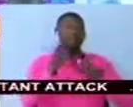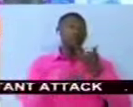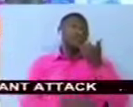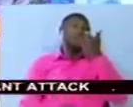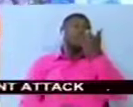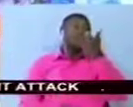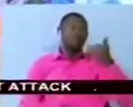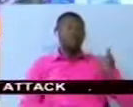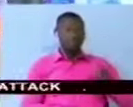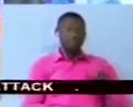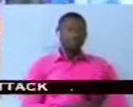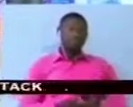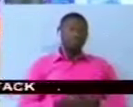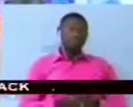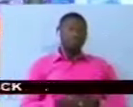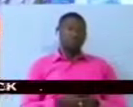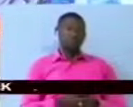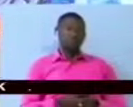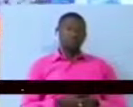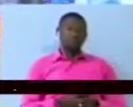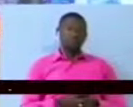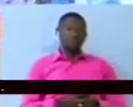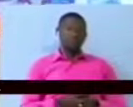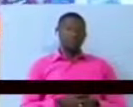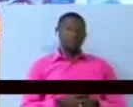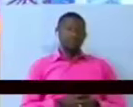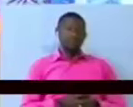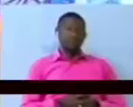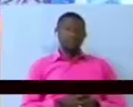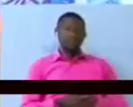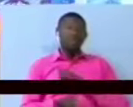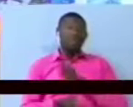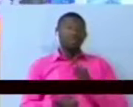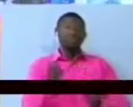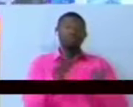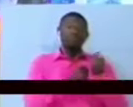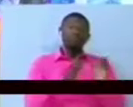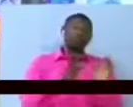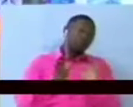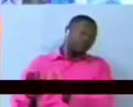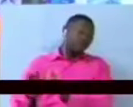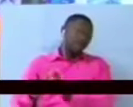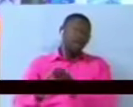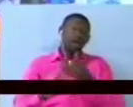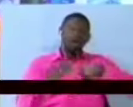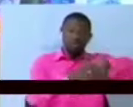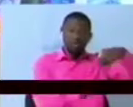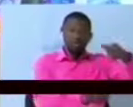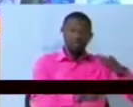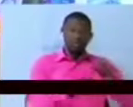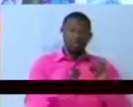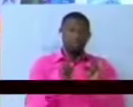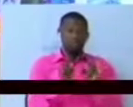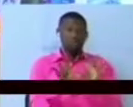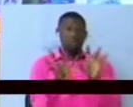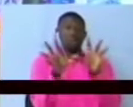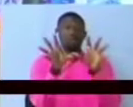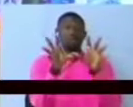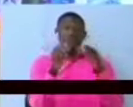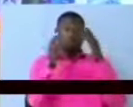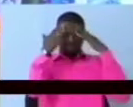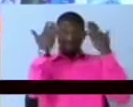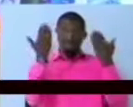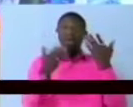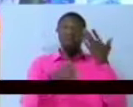ñul cook am ak steta lañ joggé awma amuñ number. They park their vehicles outside with their headlights on, and I don't know where they are